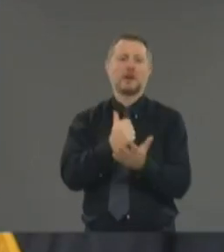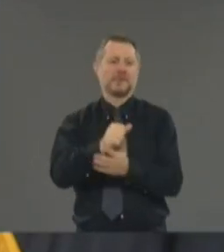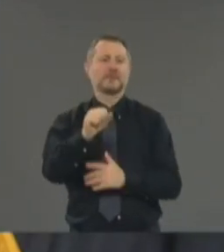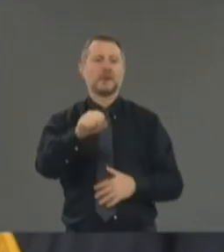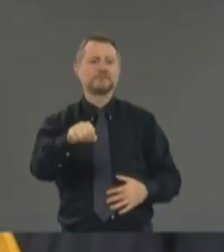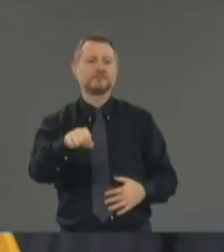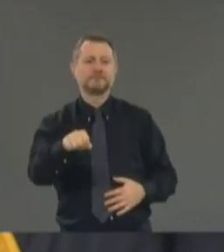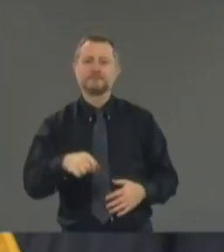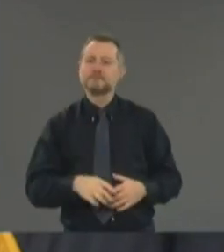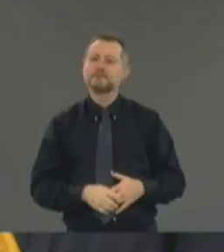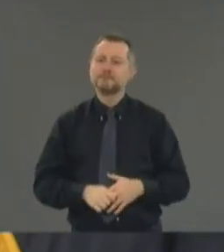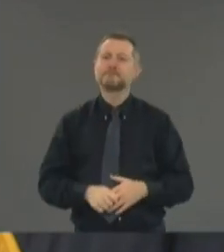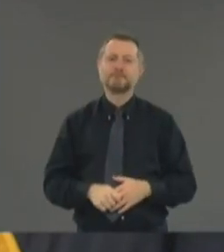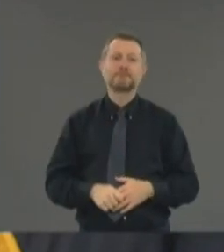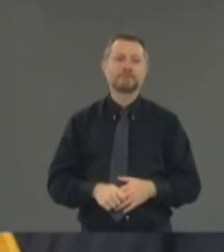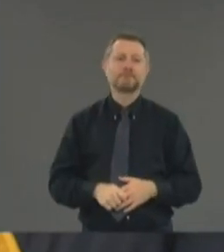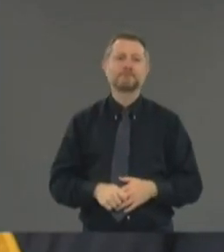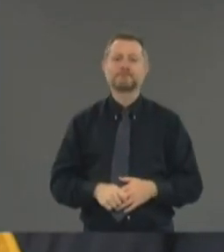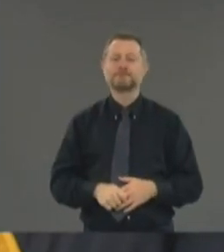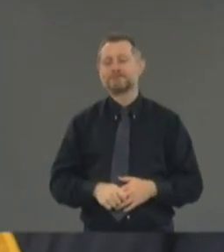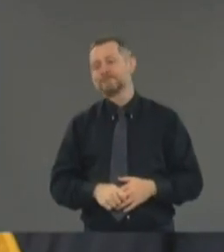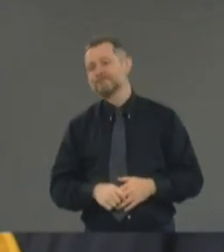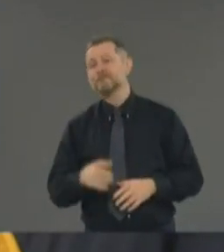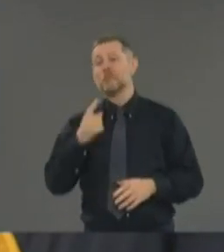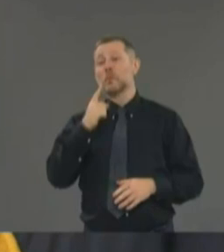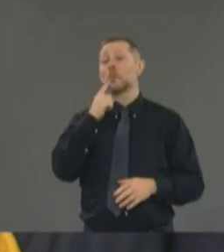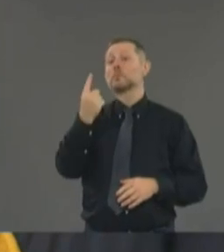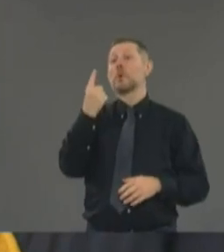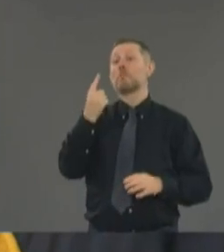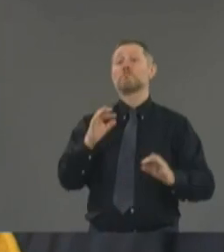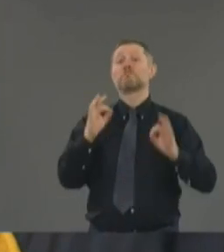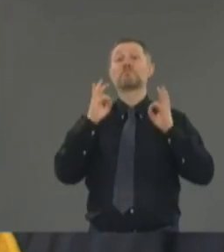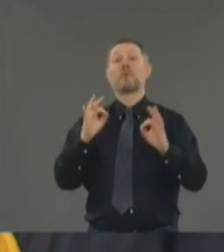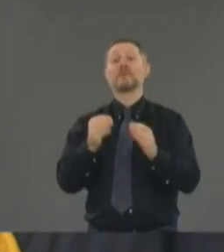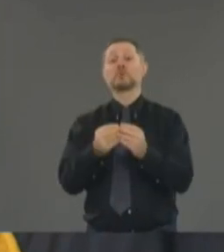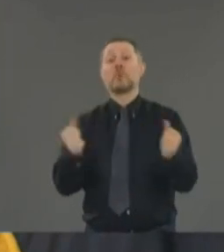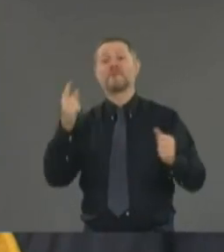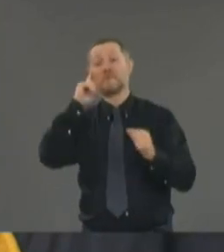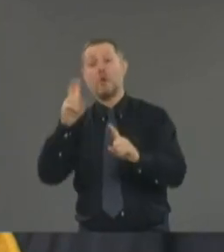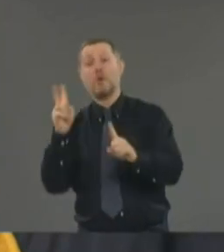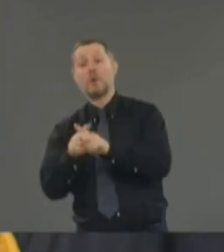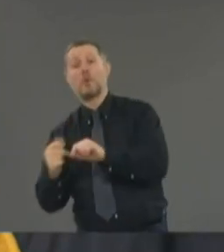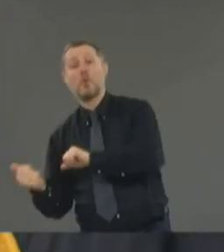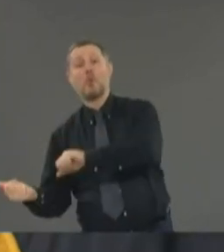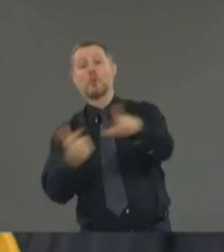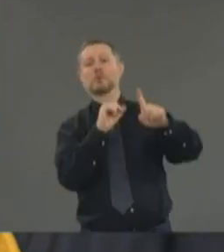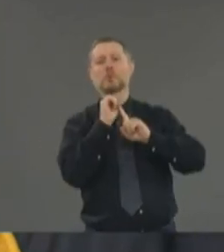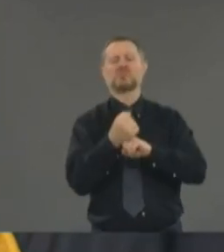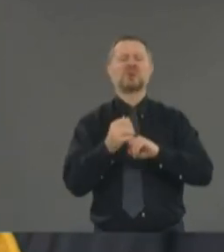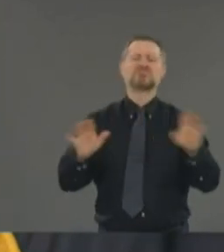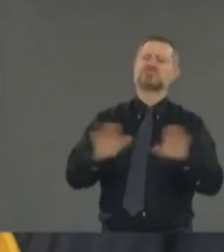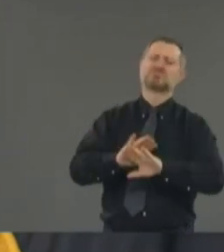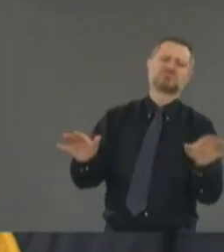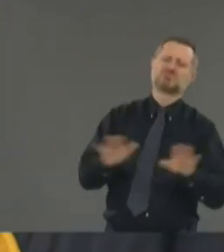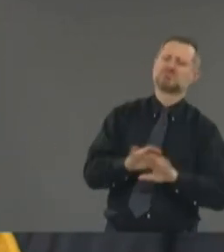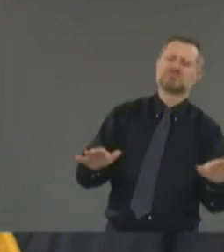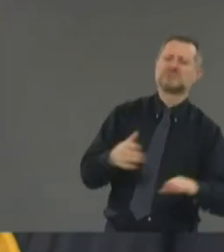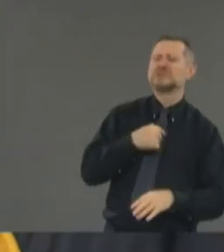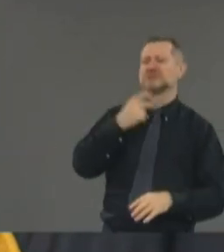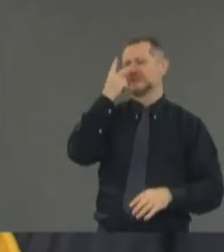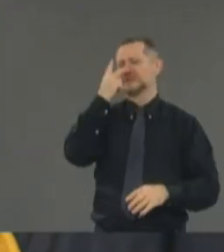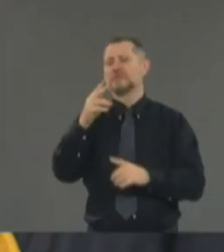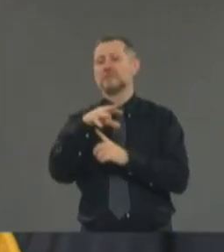things are the silver bullet, right? You look at a lot of the video that came from the Mr.